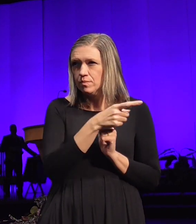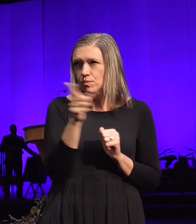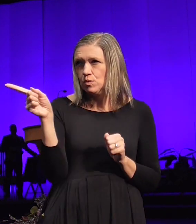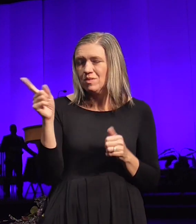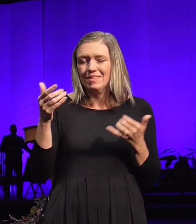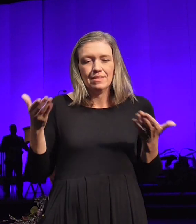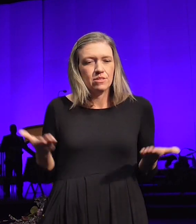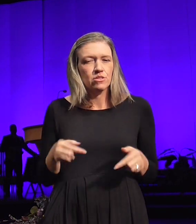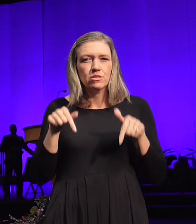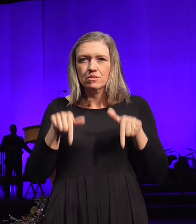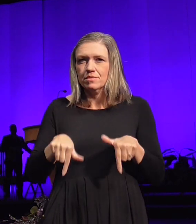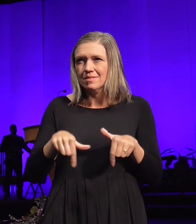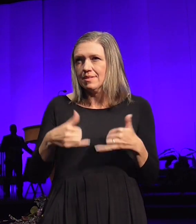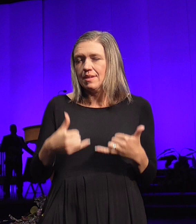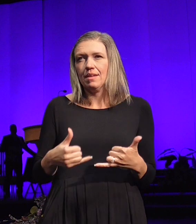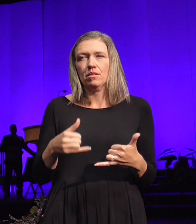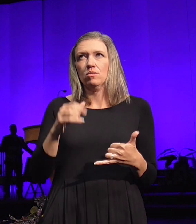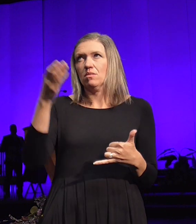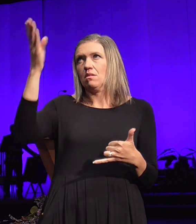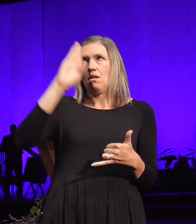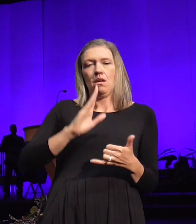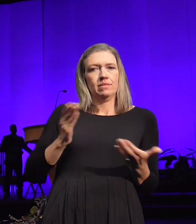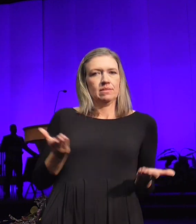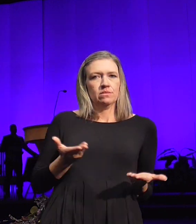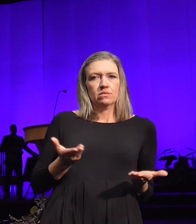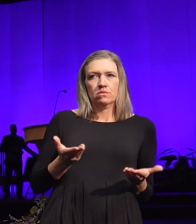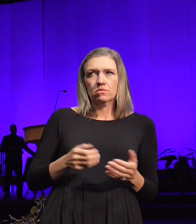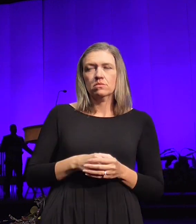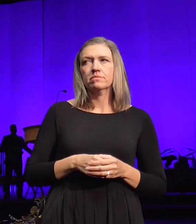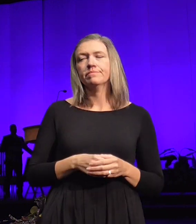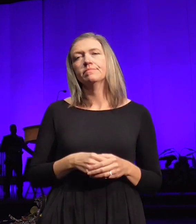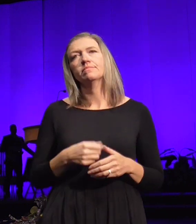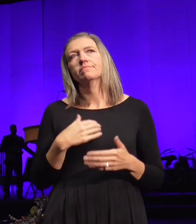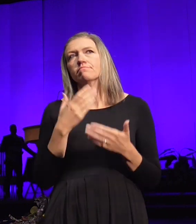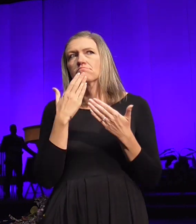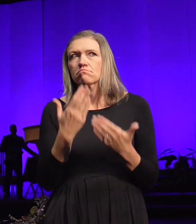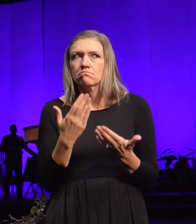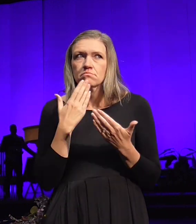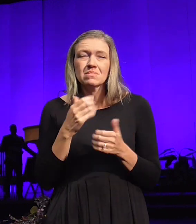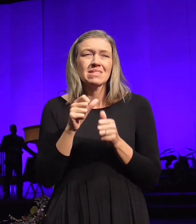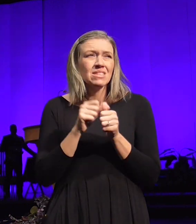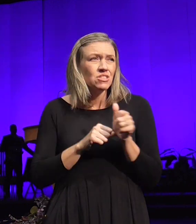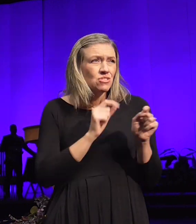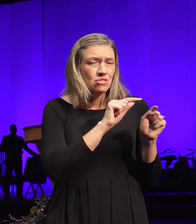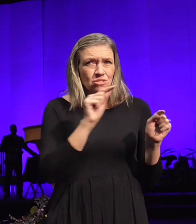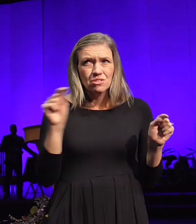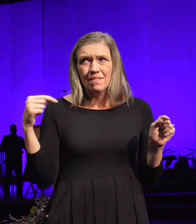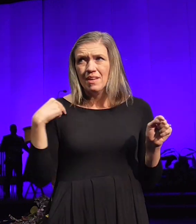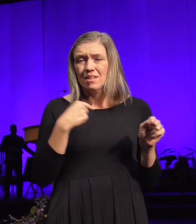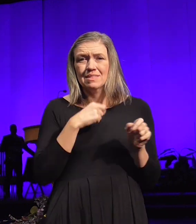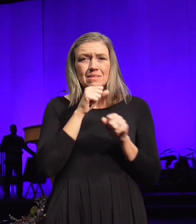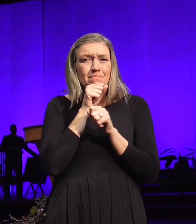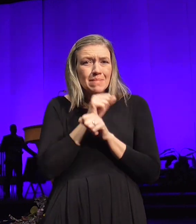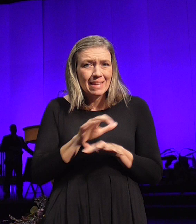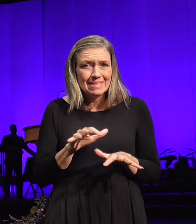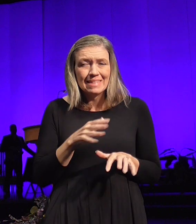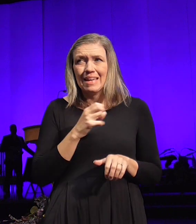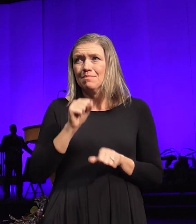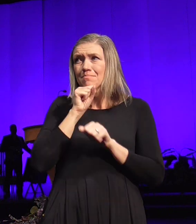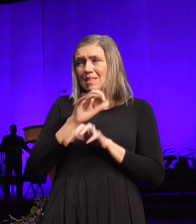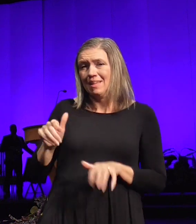here is where God is. So I give great thanks, knowing that each and every one of us are a blessing and that we are